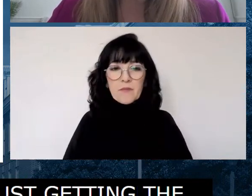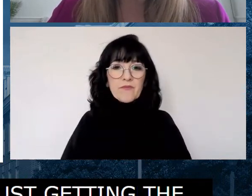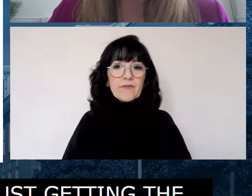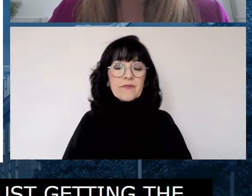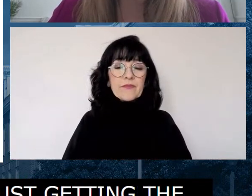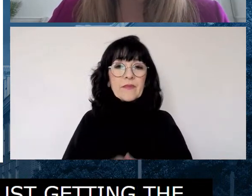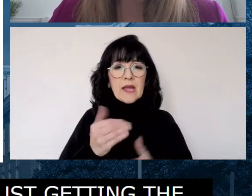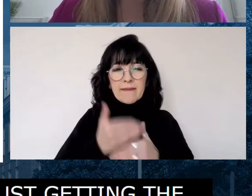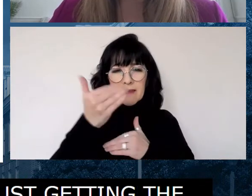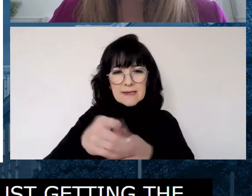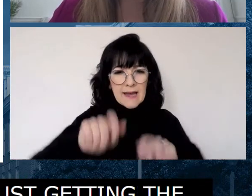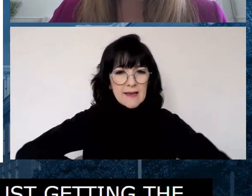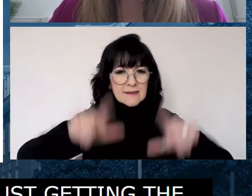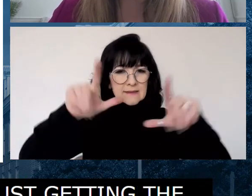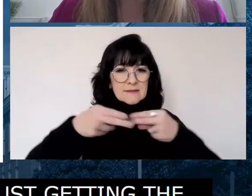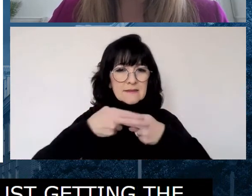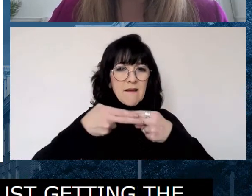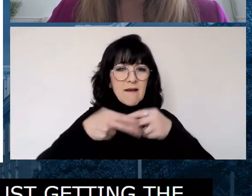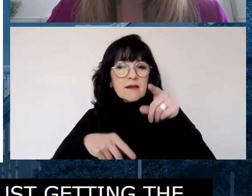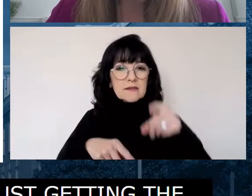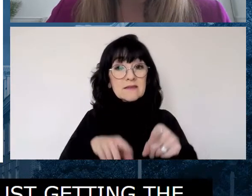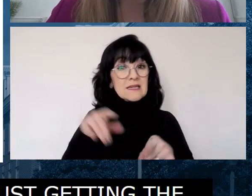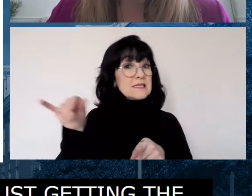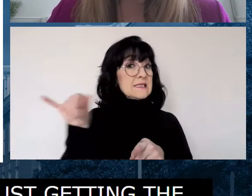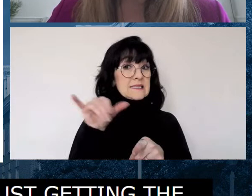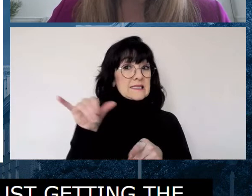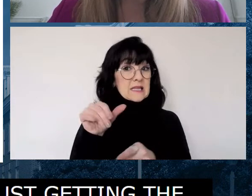next slide, from the same study,